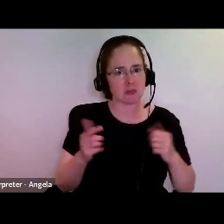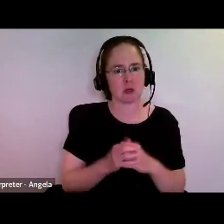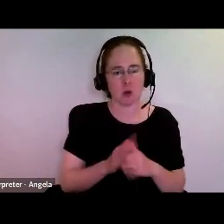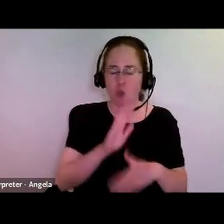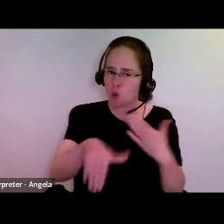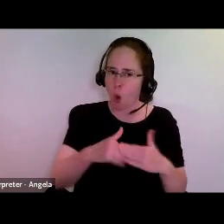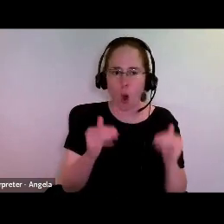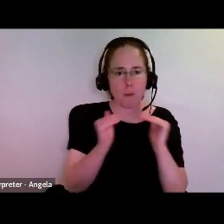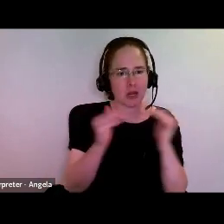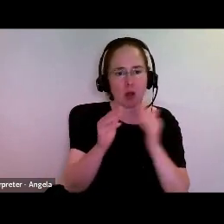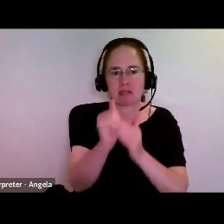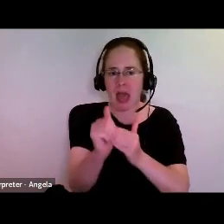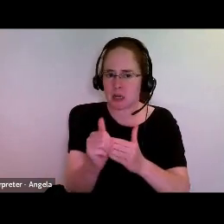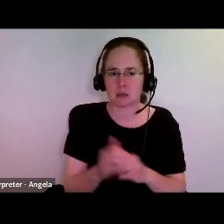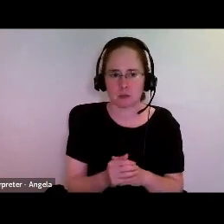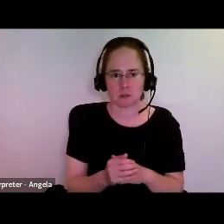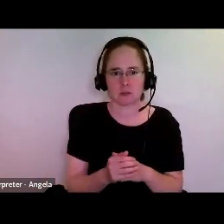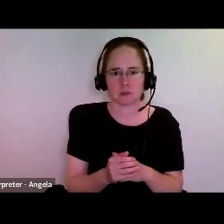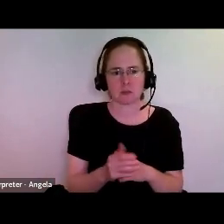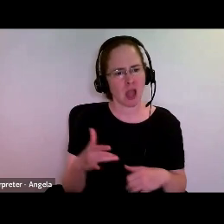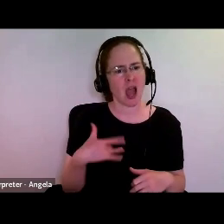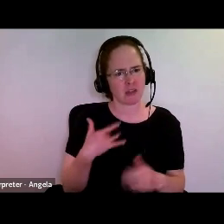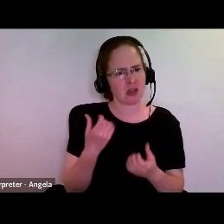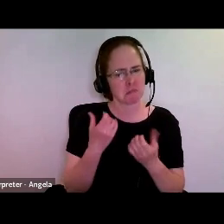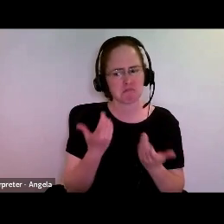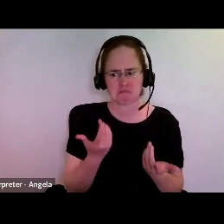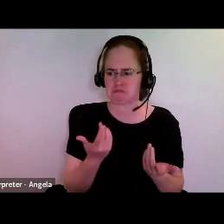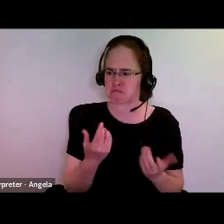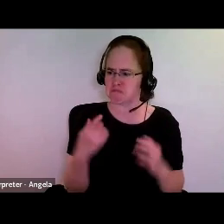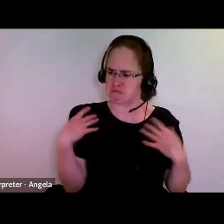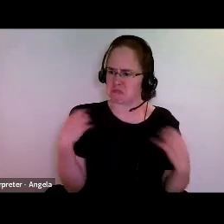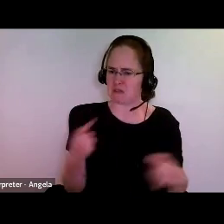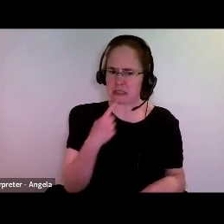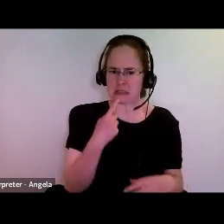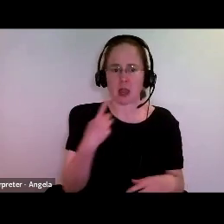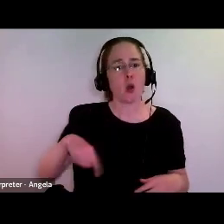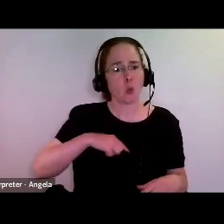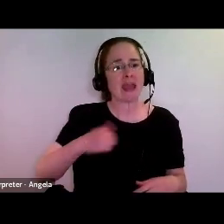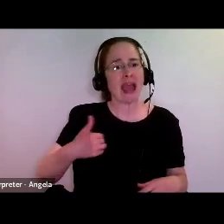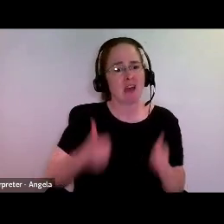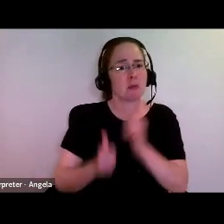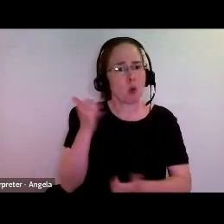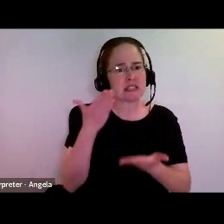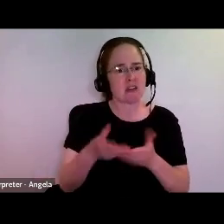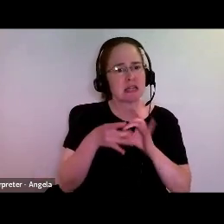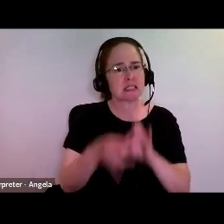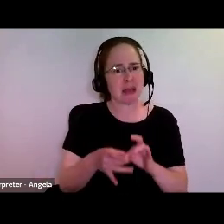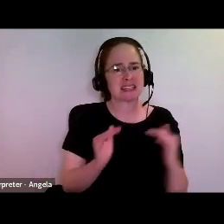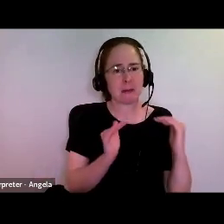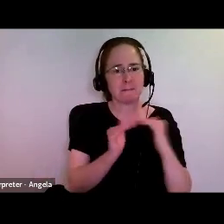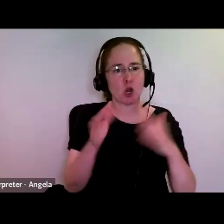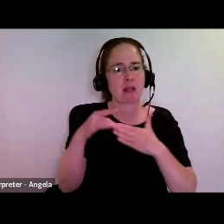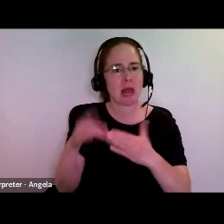all peer-led. I feel pretty safe in saying we have the most evidence-based peer-led